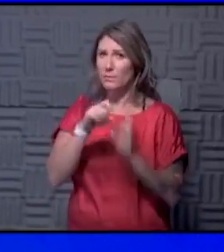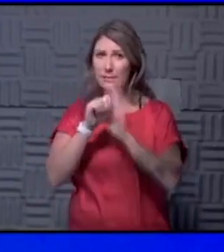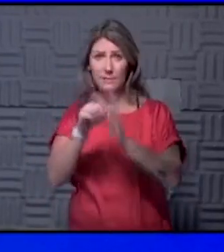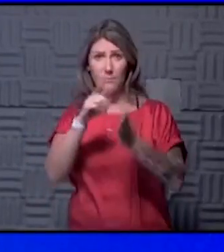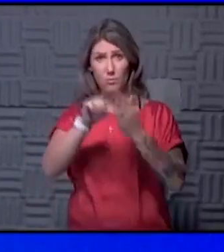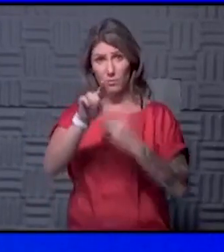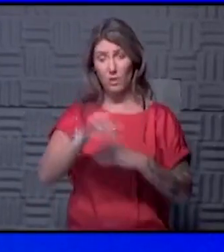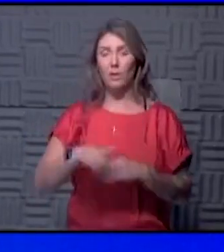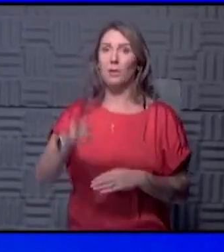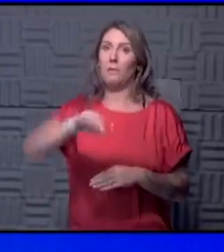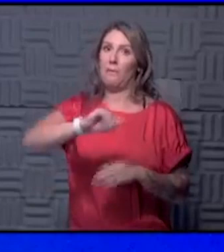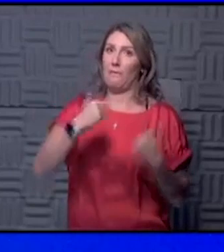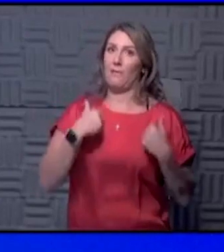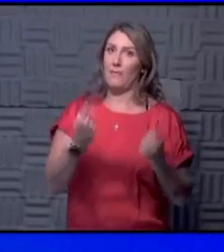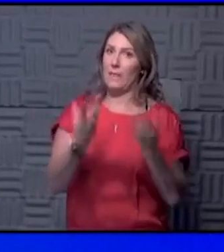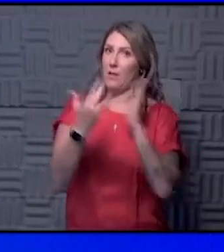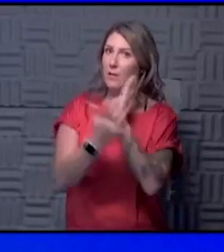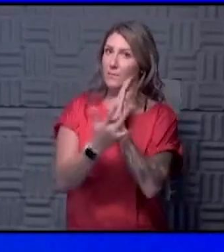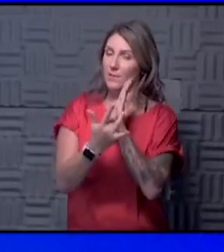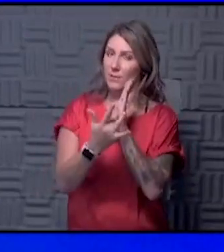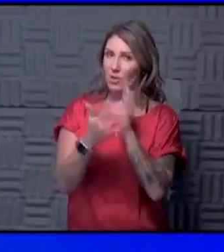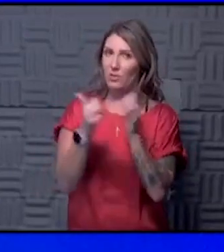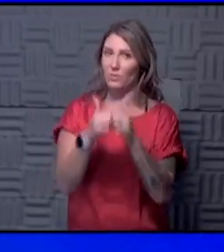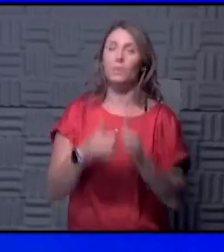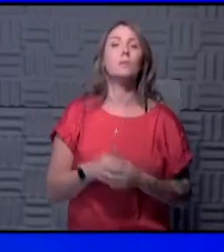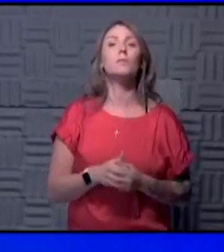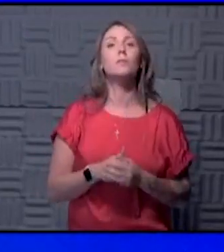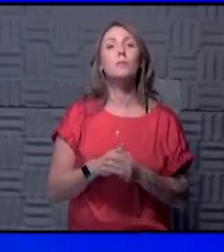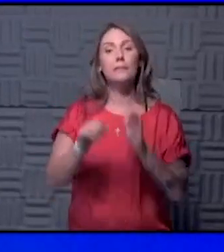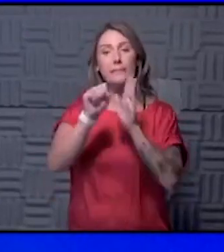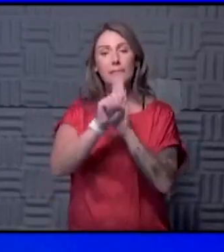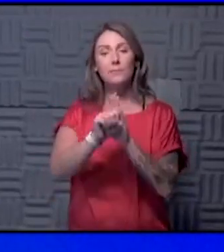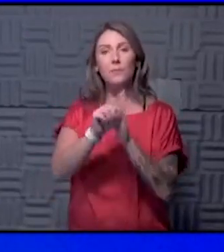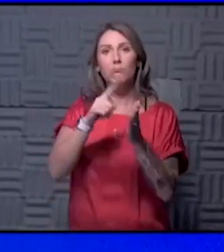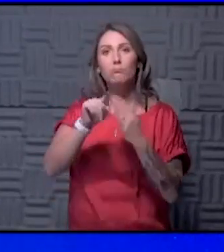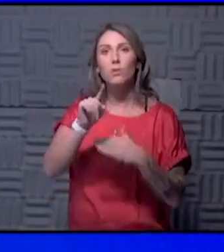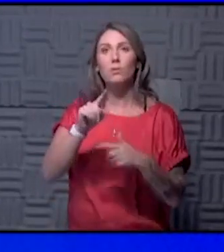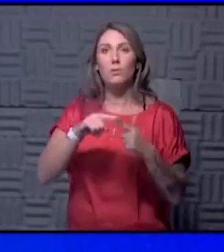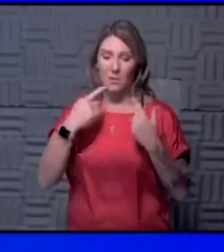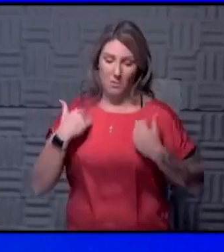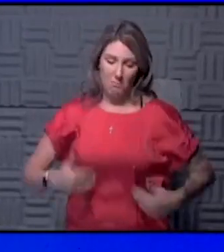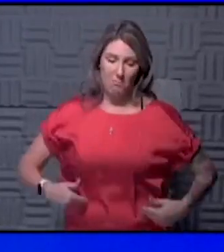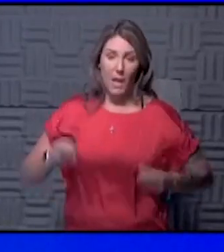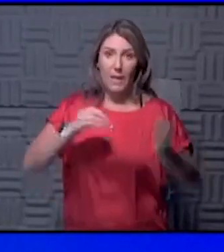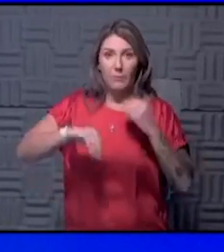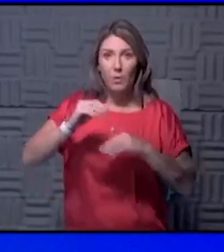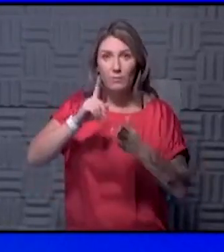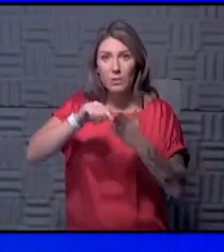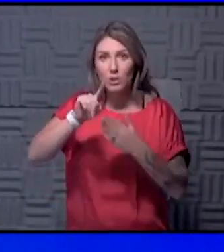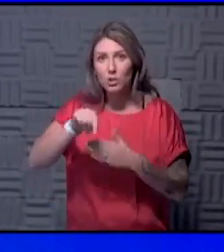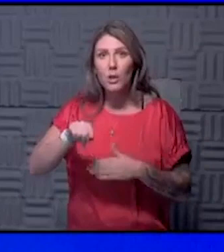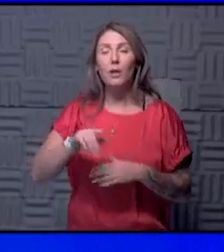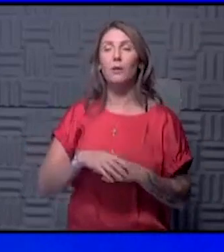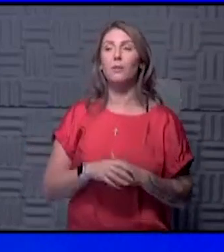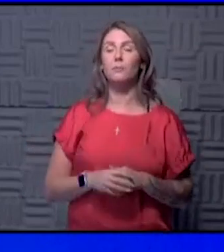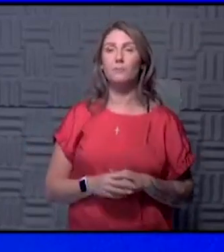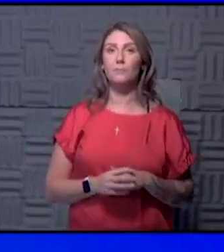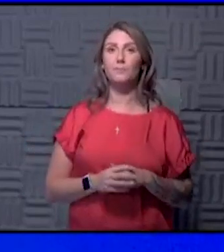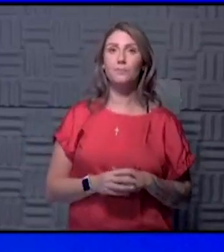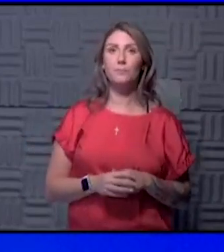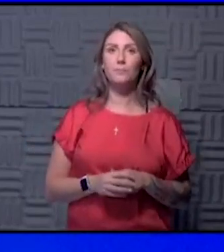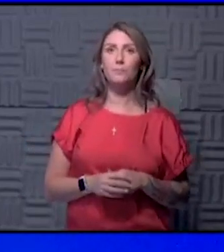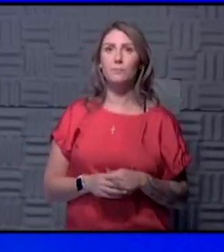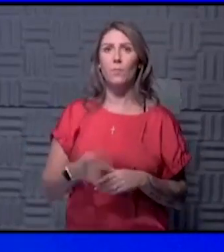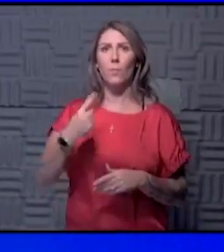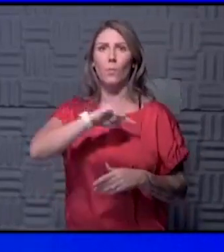that. They have a lot of technology that they're with. Symptom checkers. They have body movement checkers as well, where they can.